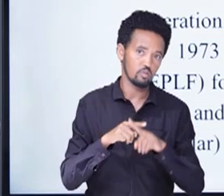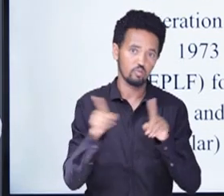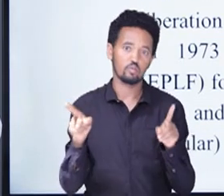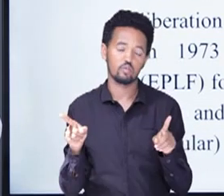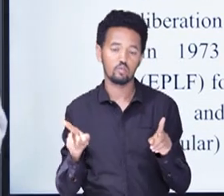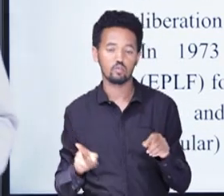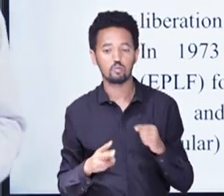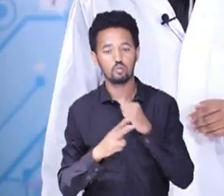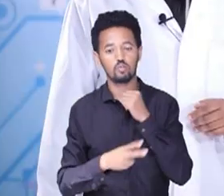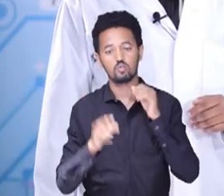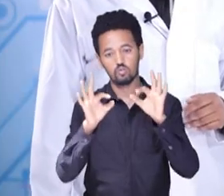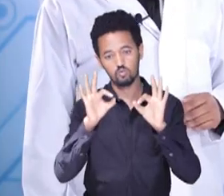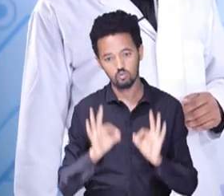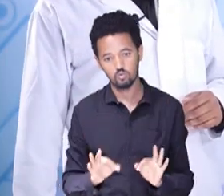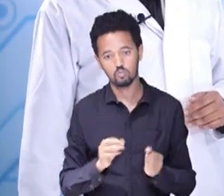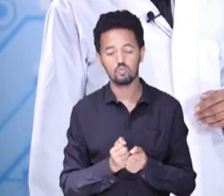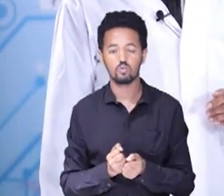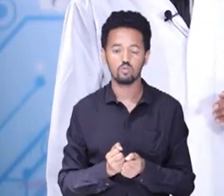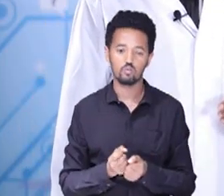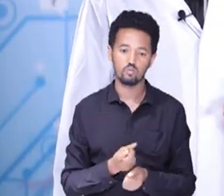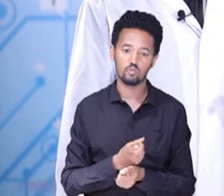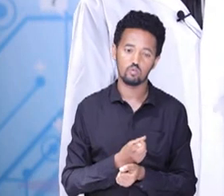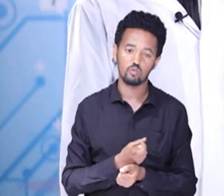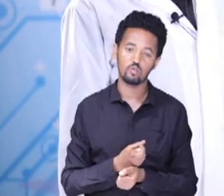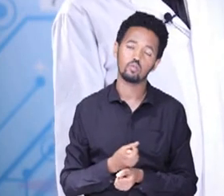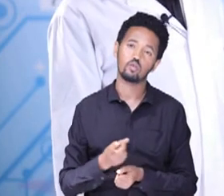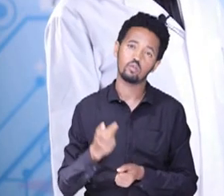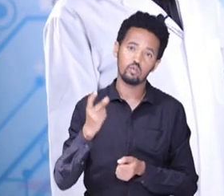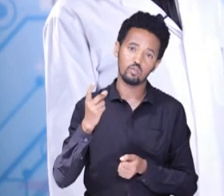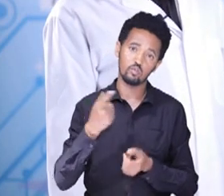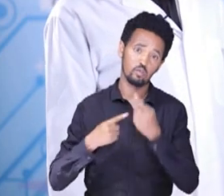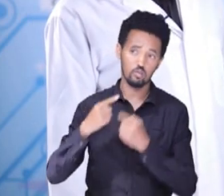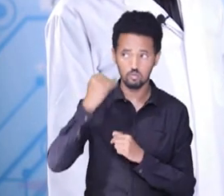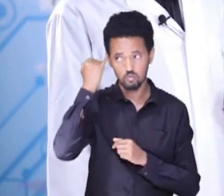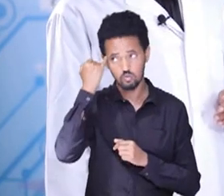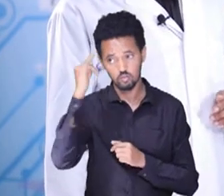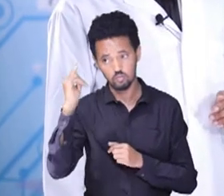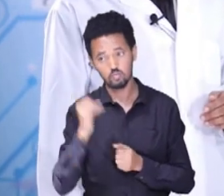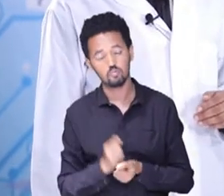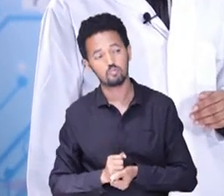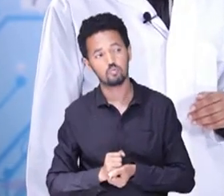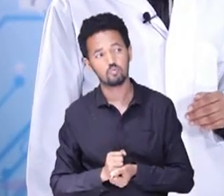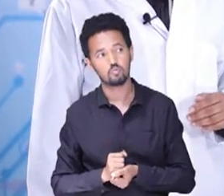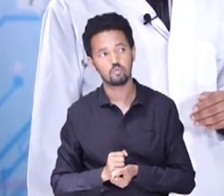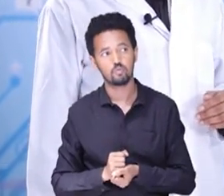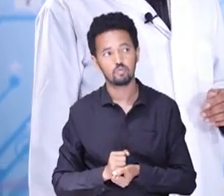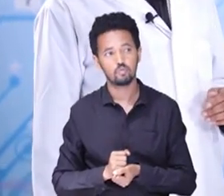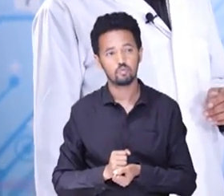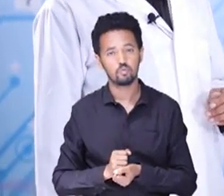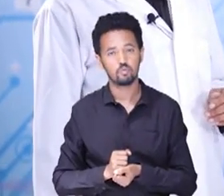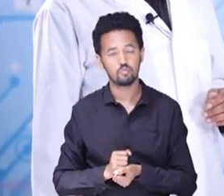party formed to fight the empire idea. The first one, Eritrean Liberation Front,